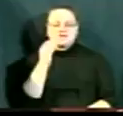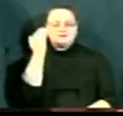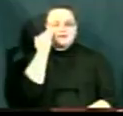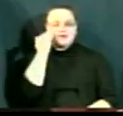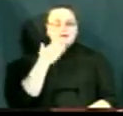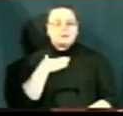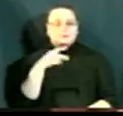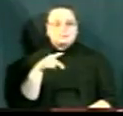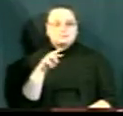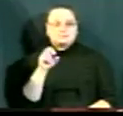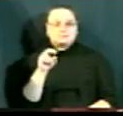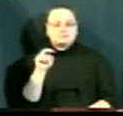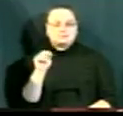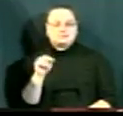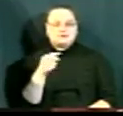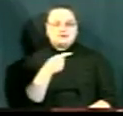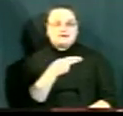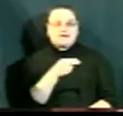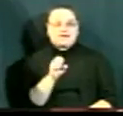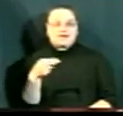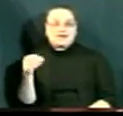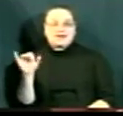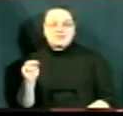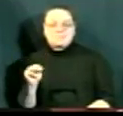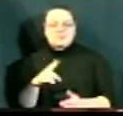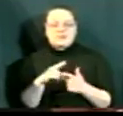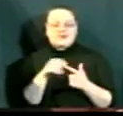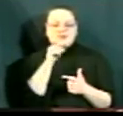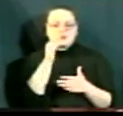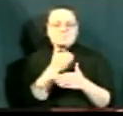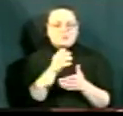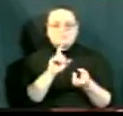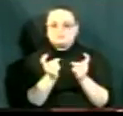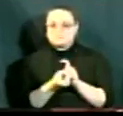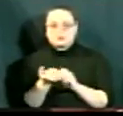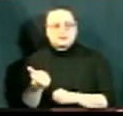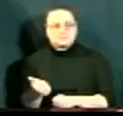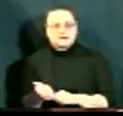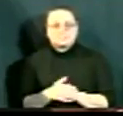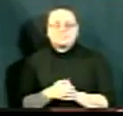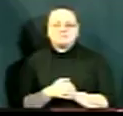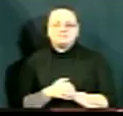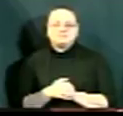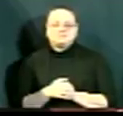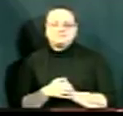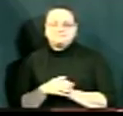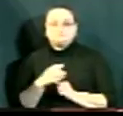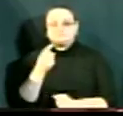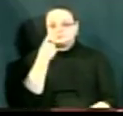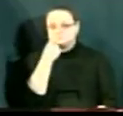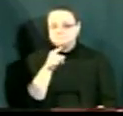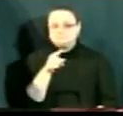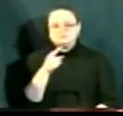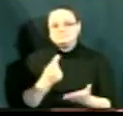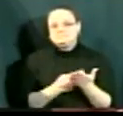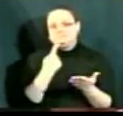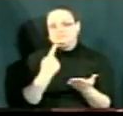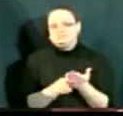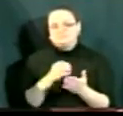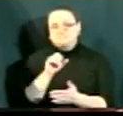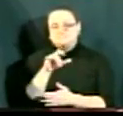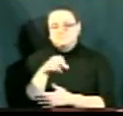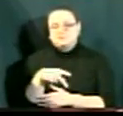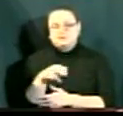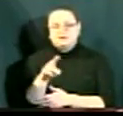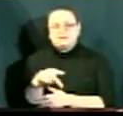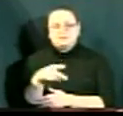my pronouns are he, him, and then they don't even bother to correct themselves. While I don't mind an occasional slip-up, we all